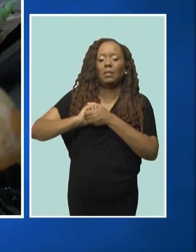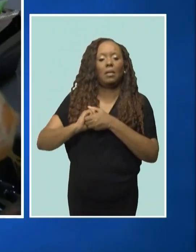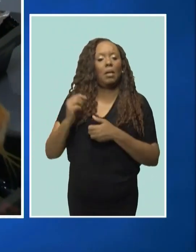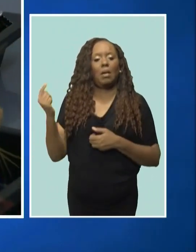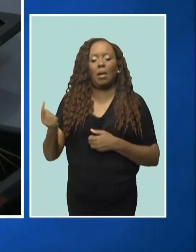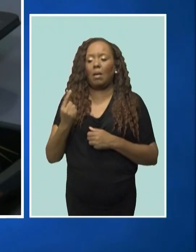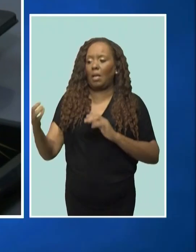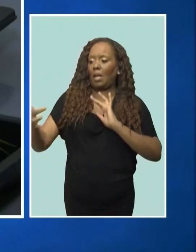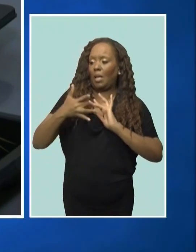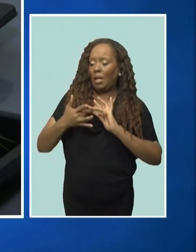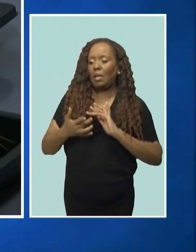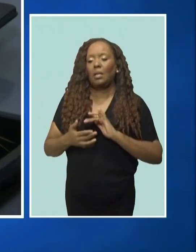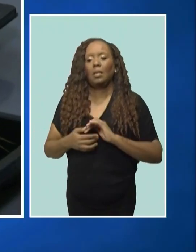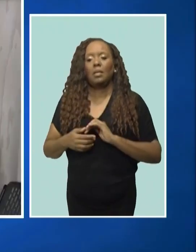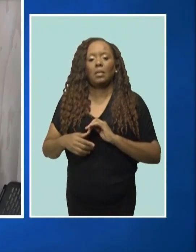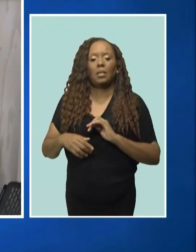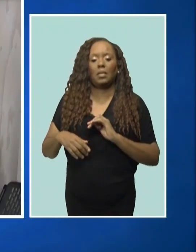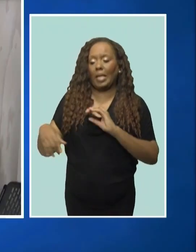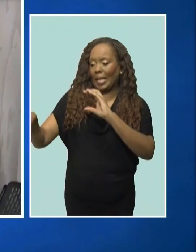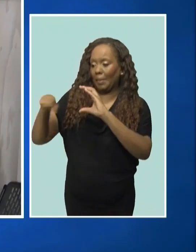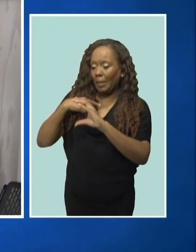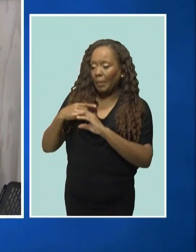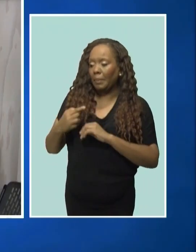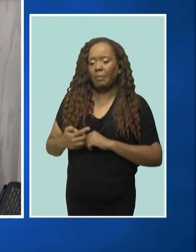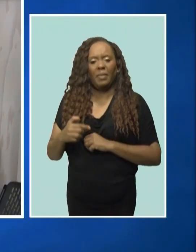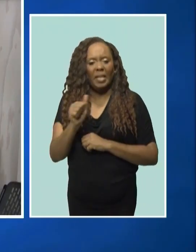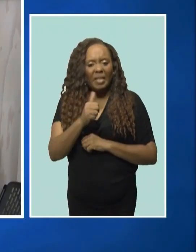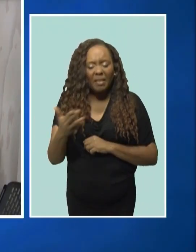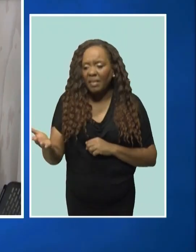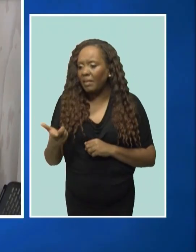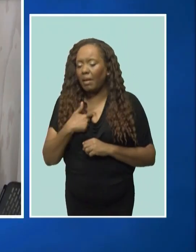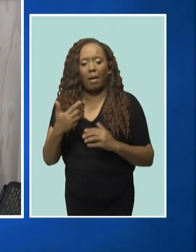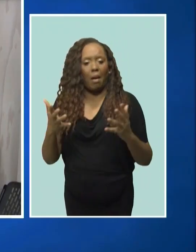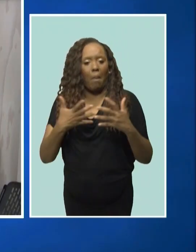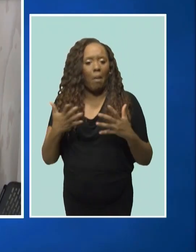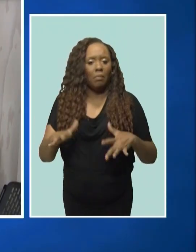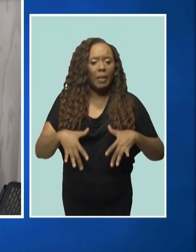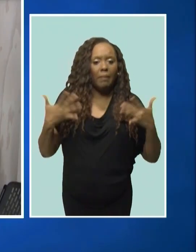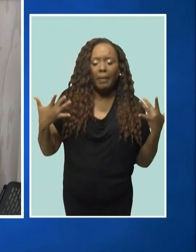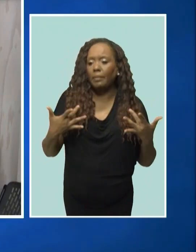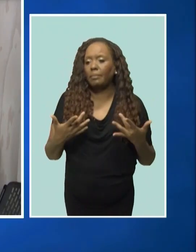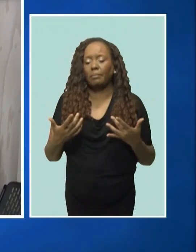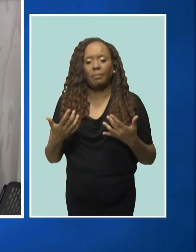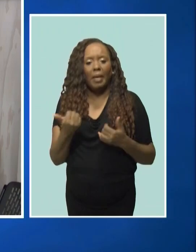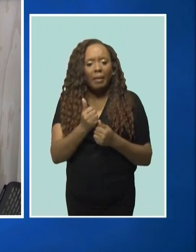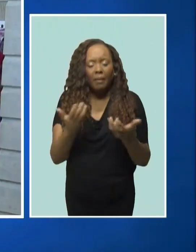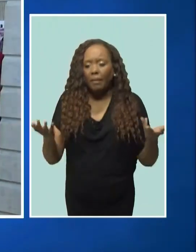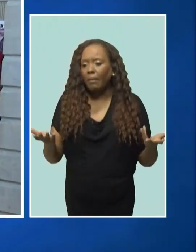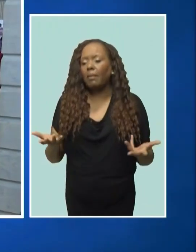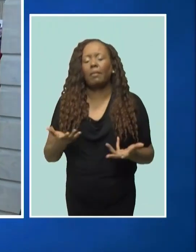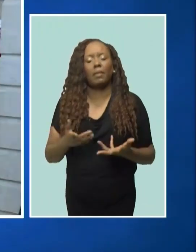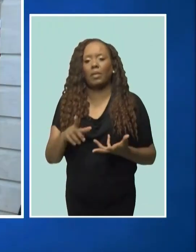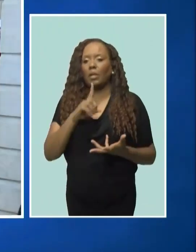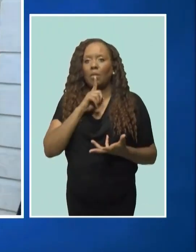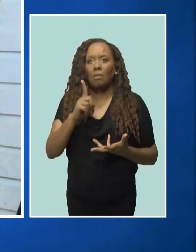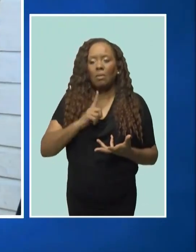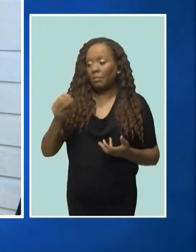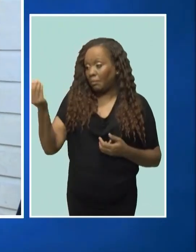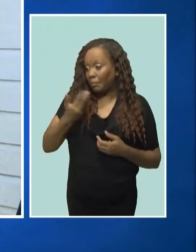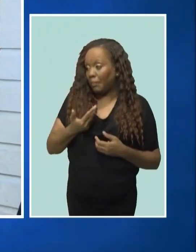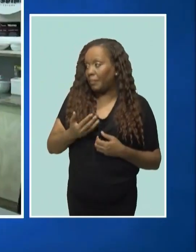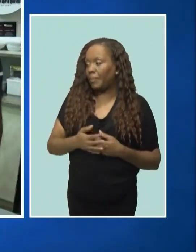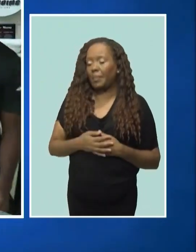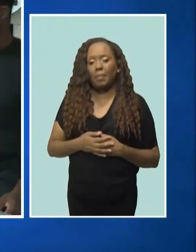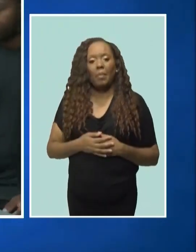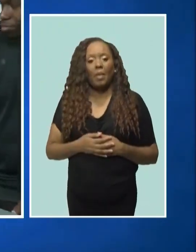to send me emails about what's going on, if there's anything I want to be a part of. So they've always been very hands-on. The sushi chef expects her business